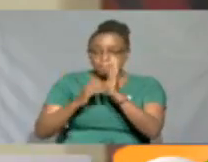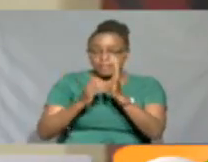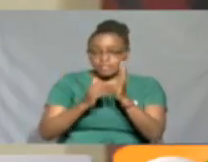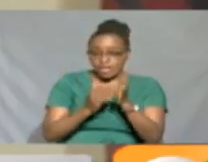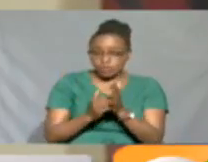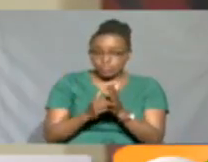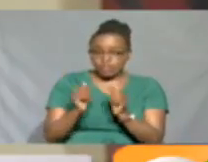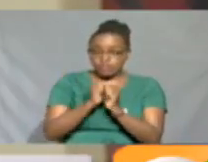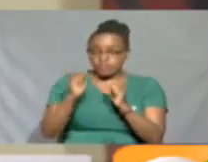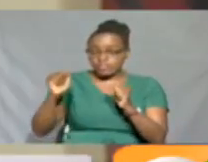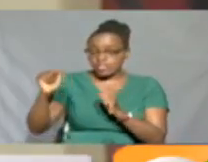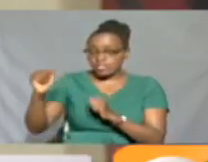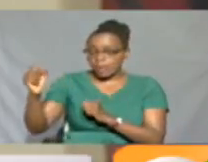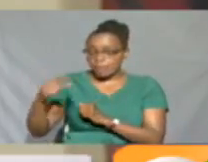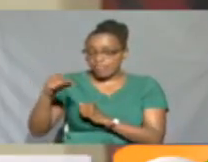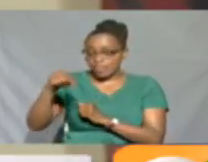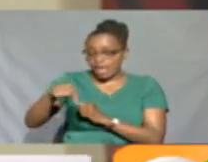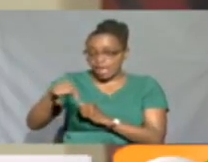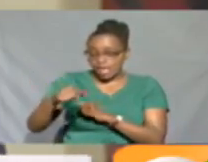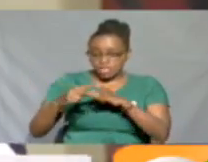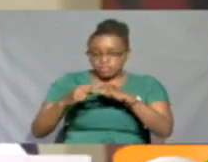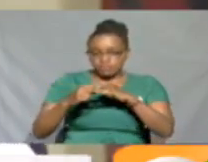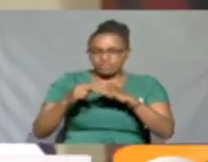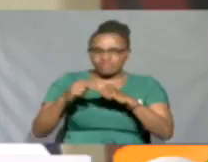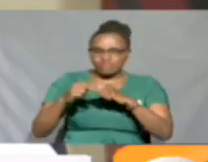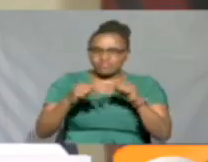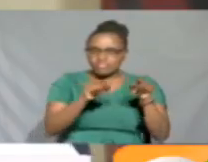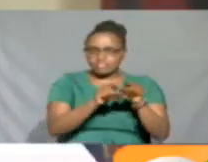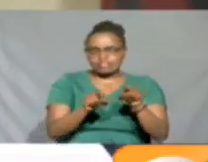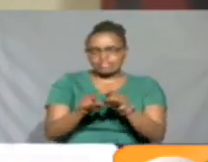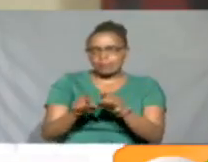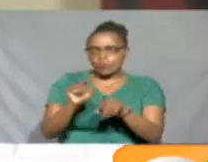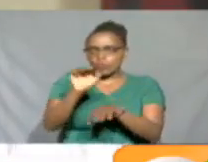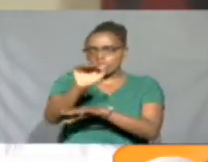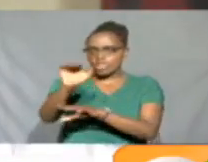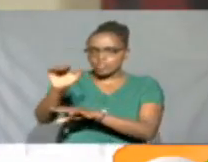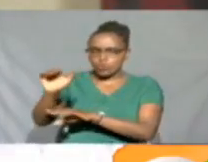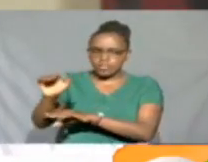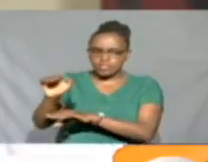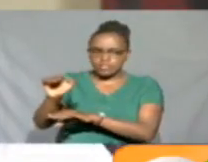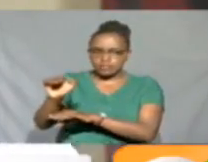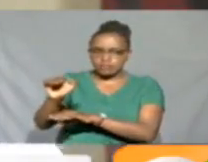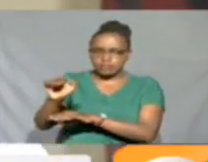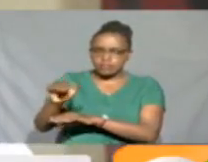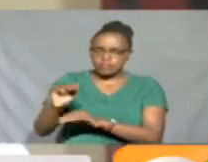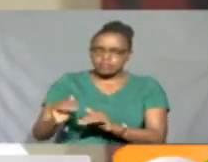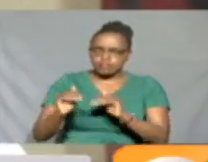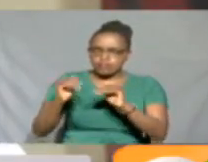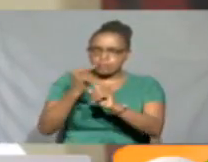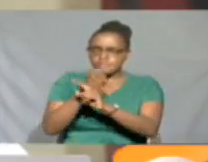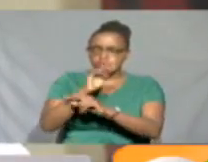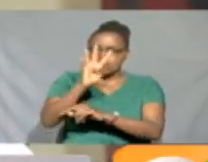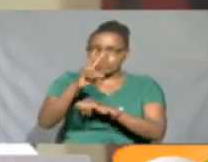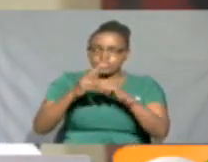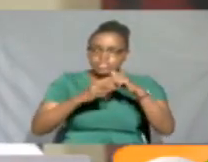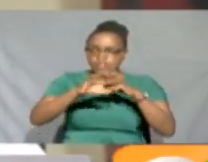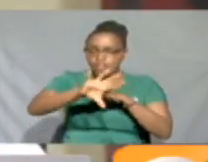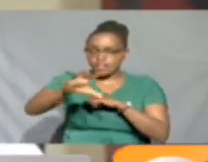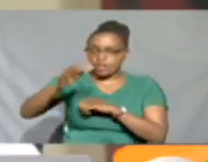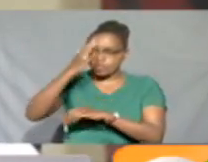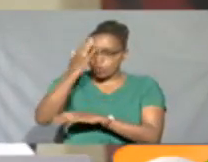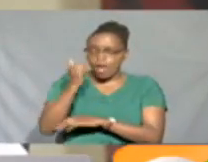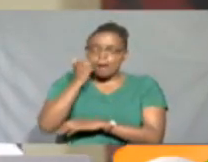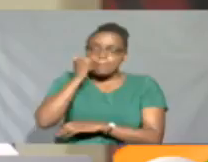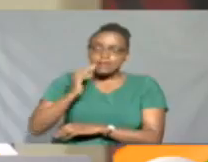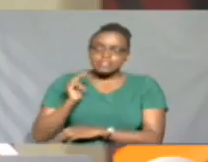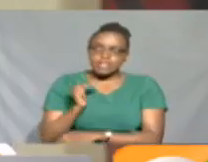by 15th of this month. So we'll have that, we'll request that to be cascaded to all the 47 counties so that our